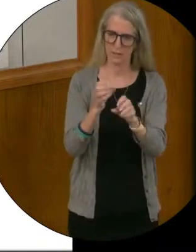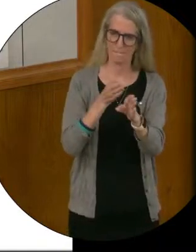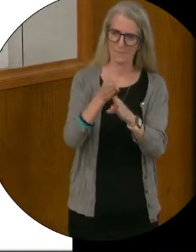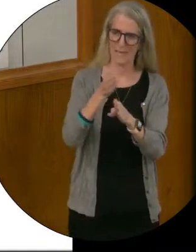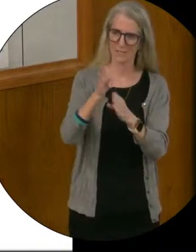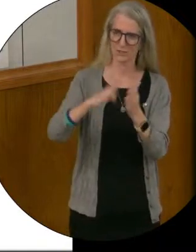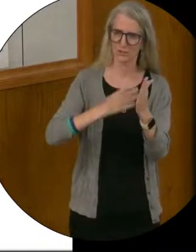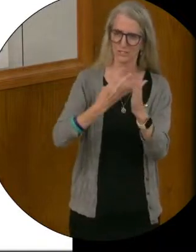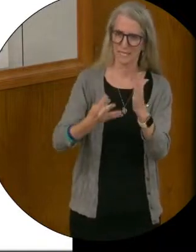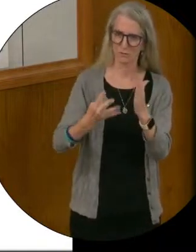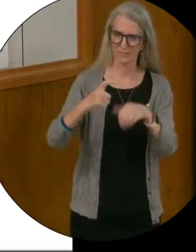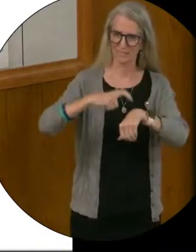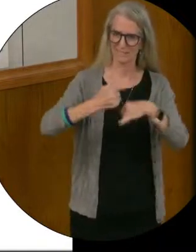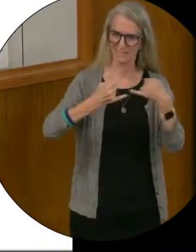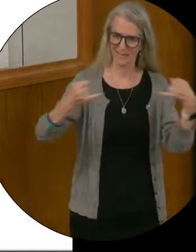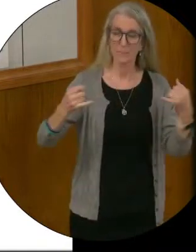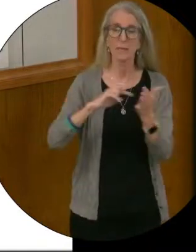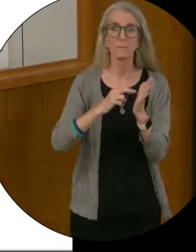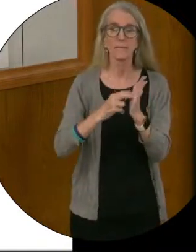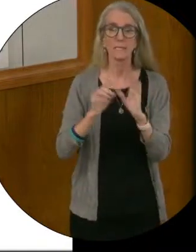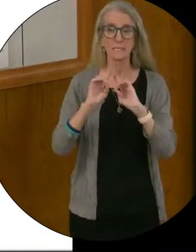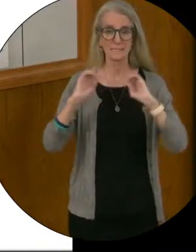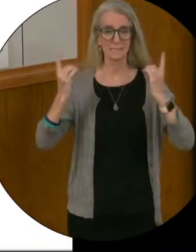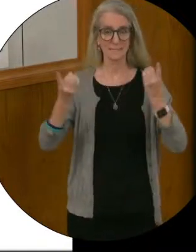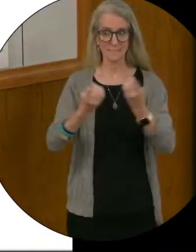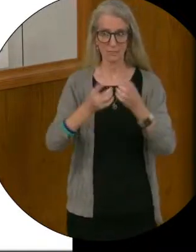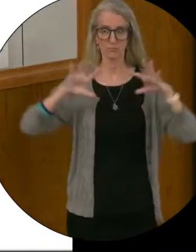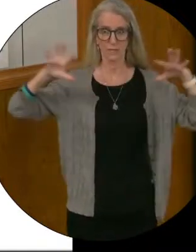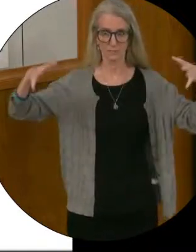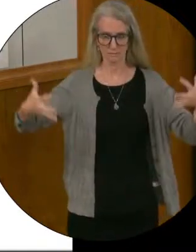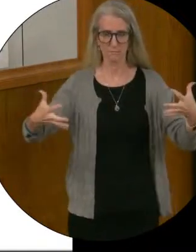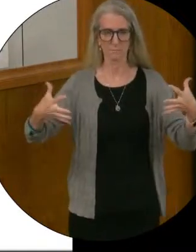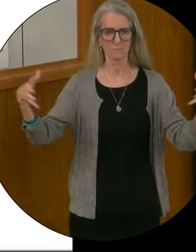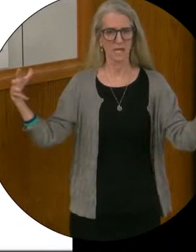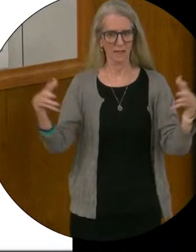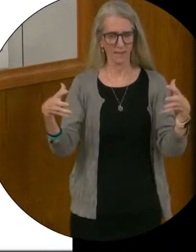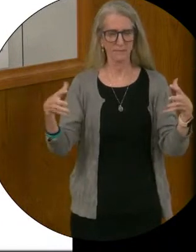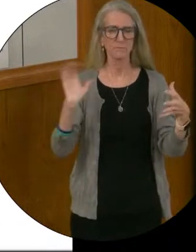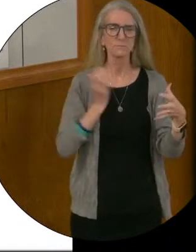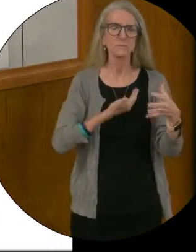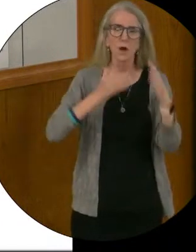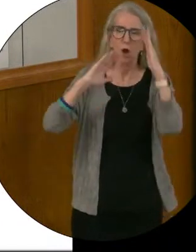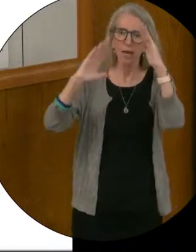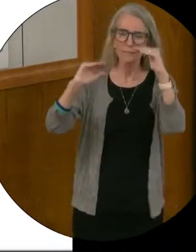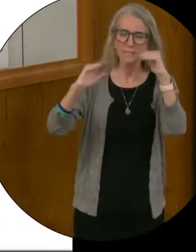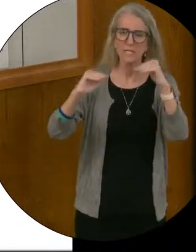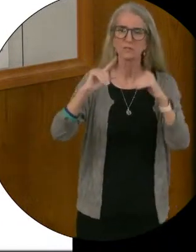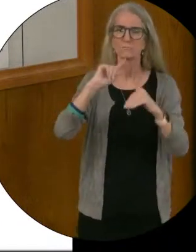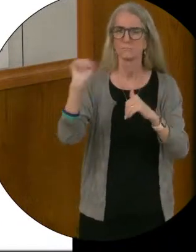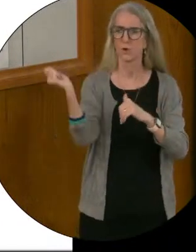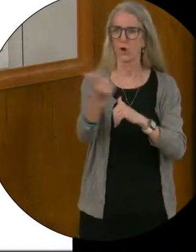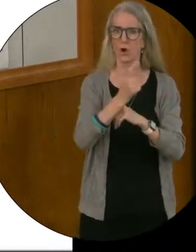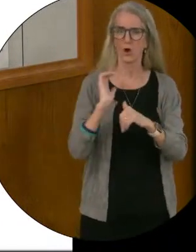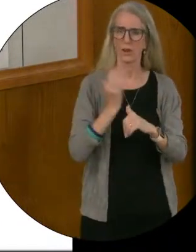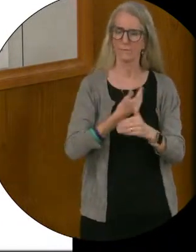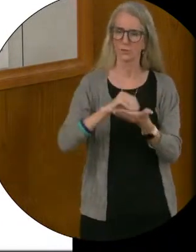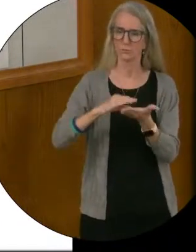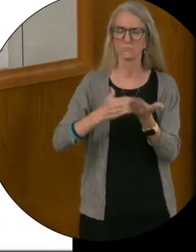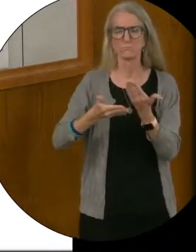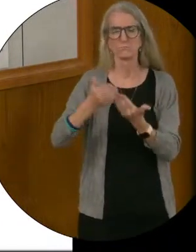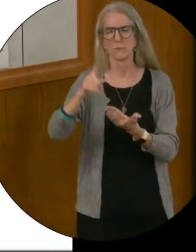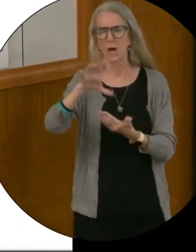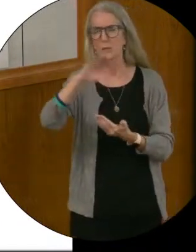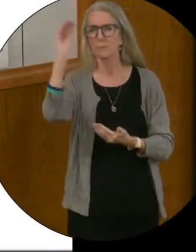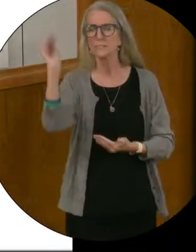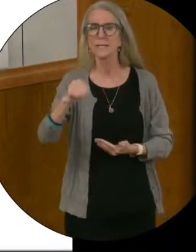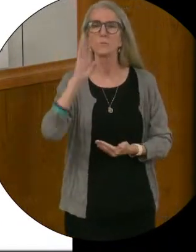timeline. That means that as a district, as a collective, our expectation is that all of our students, almost 100%,